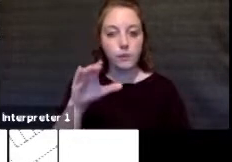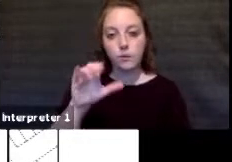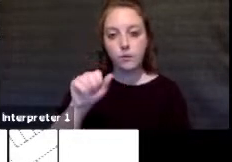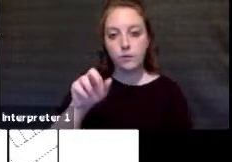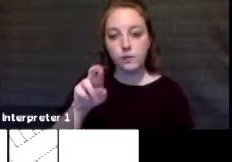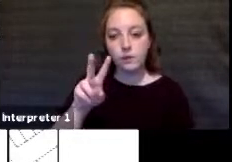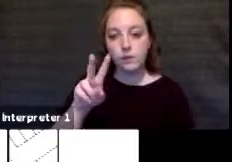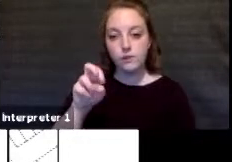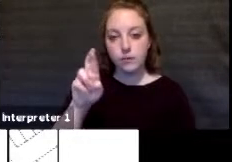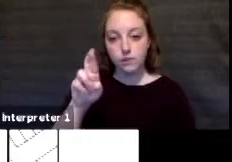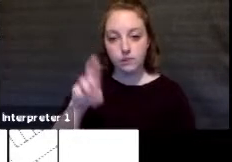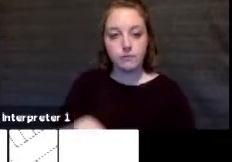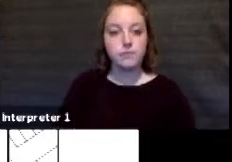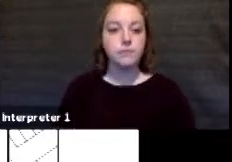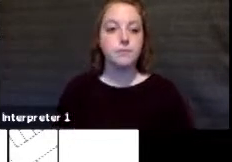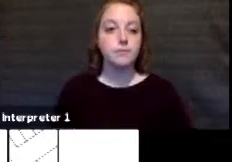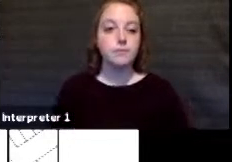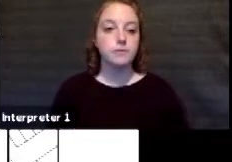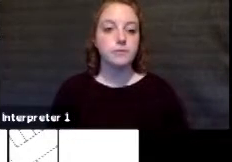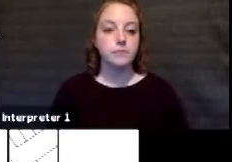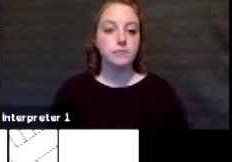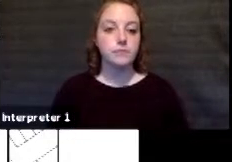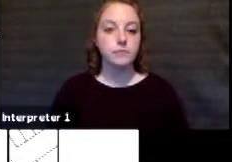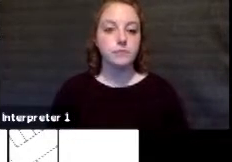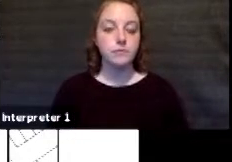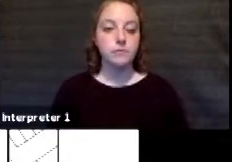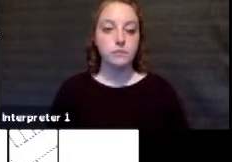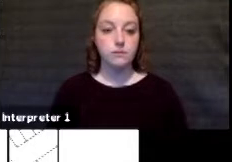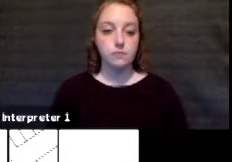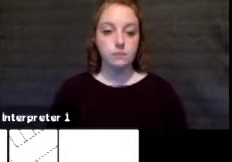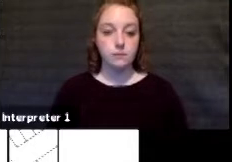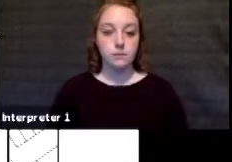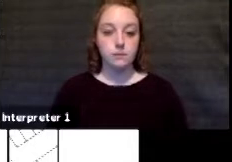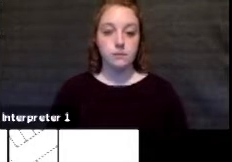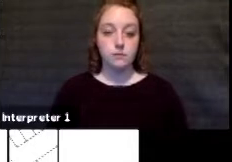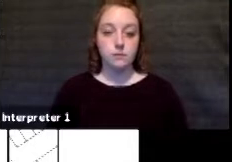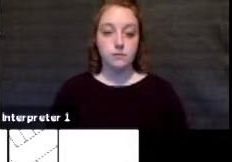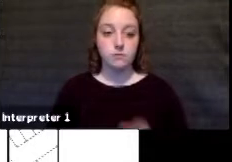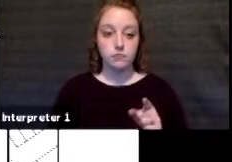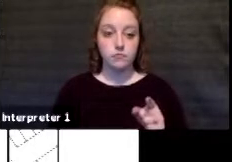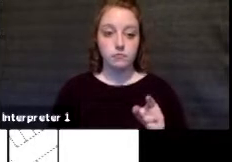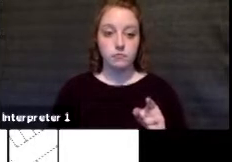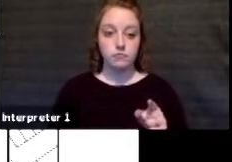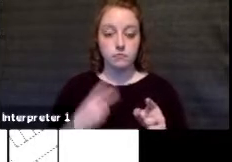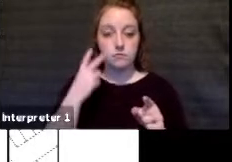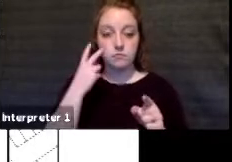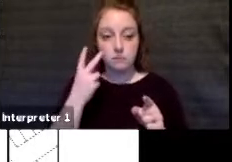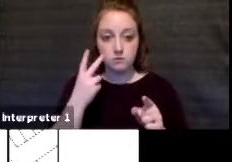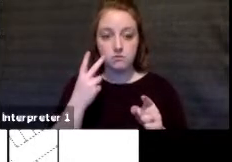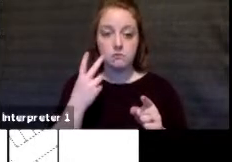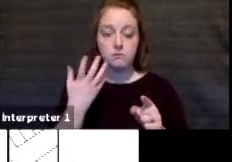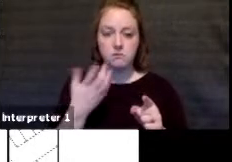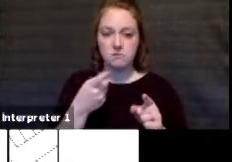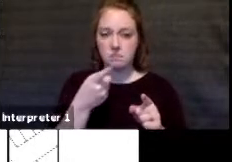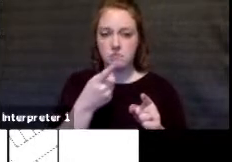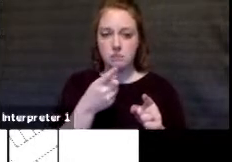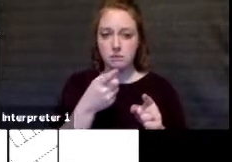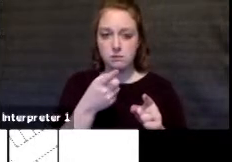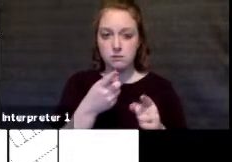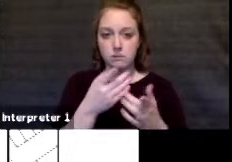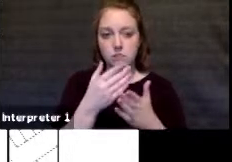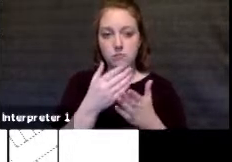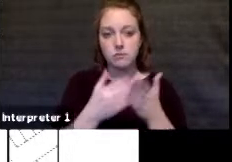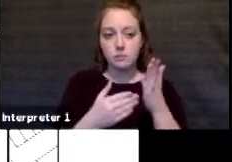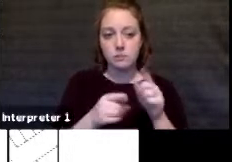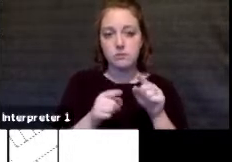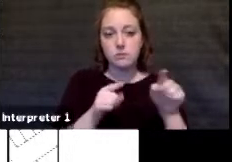where what kind of jumps out here is you don't see a large pocket of students. You see some students across the zone that are going to other